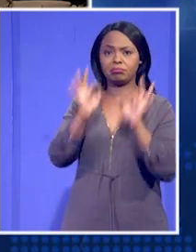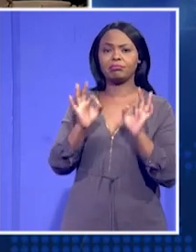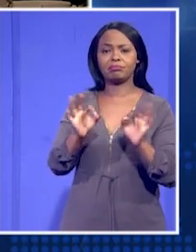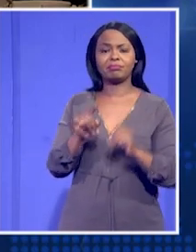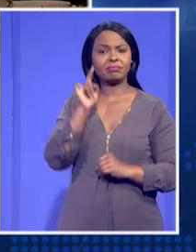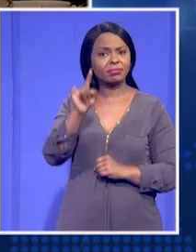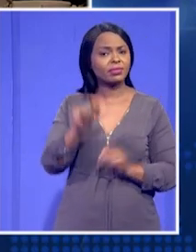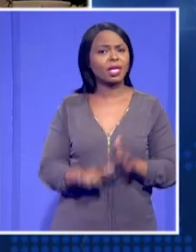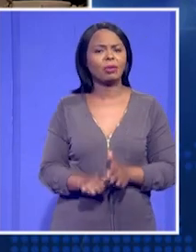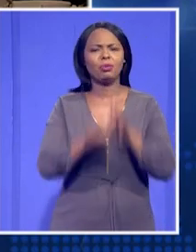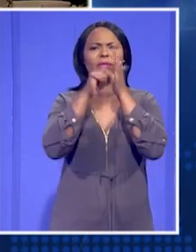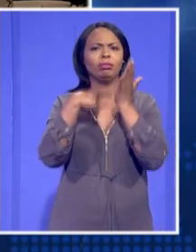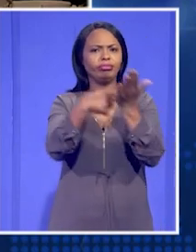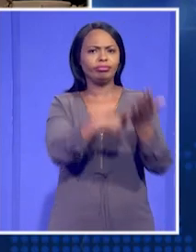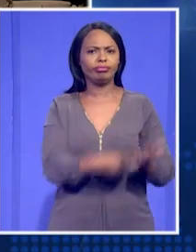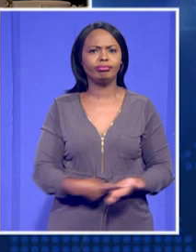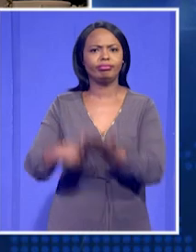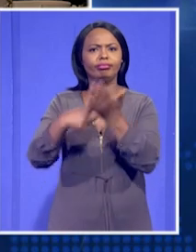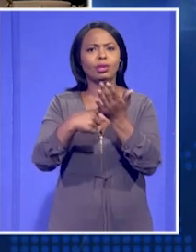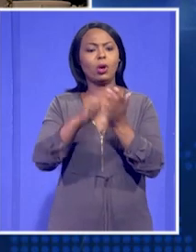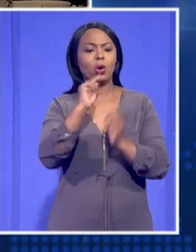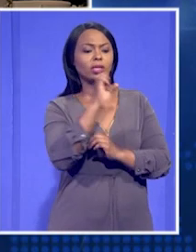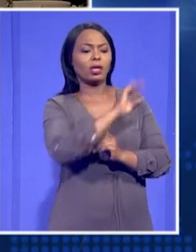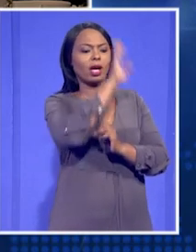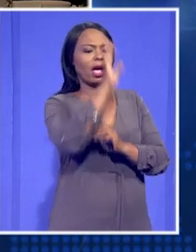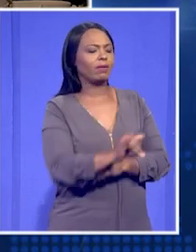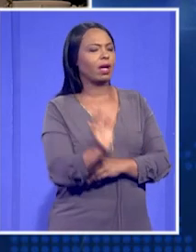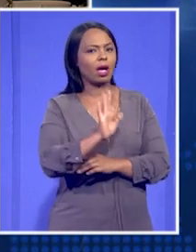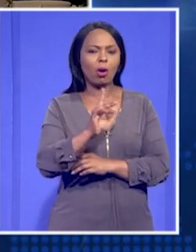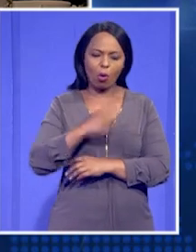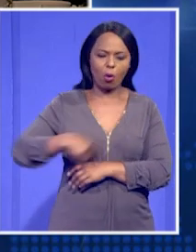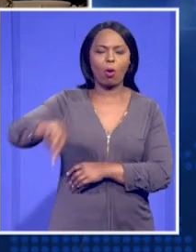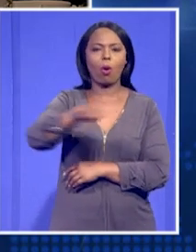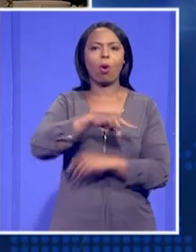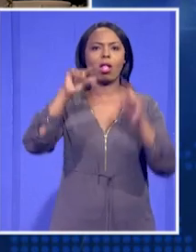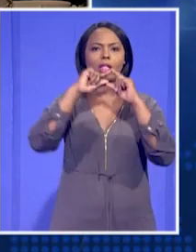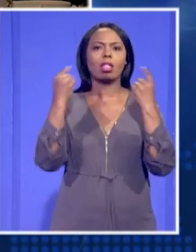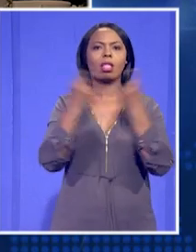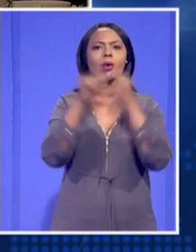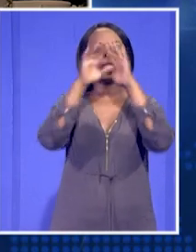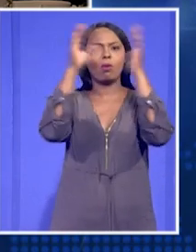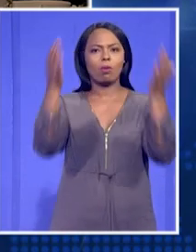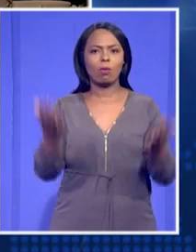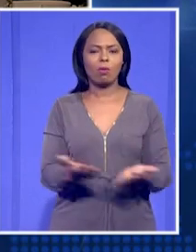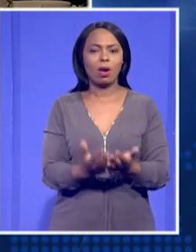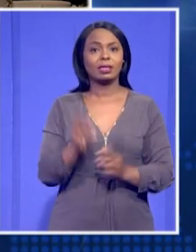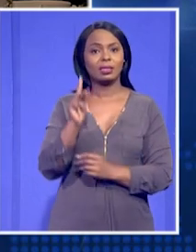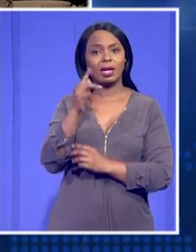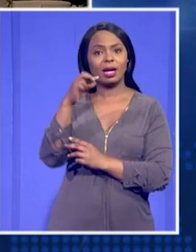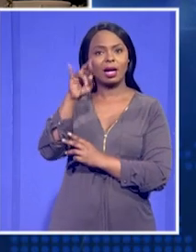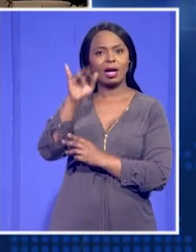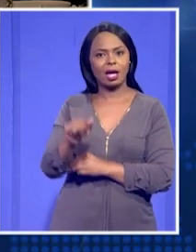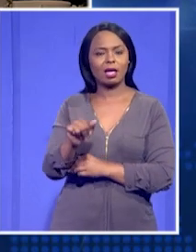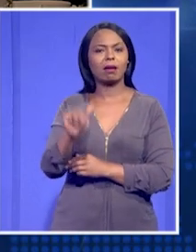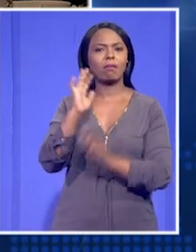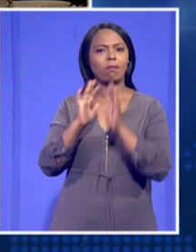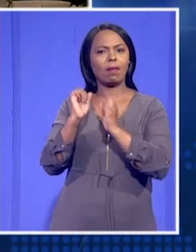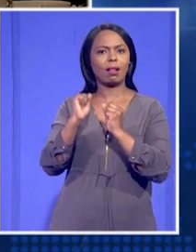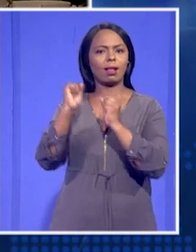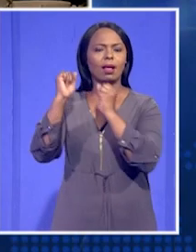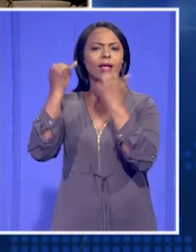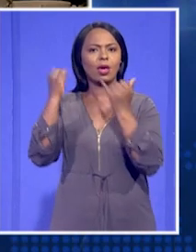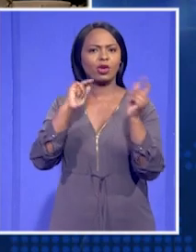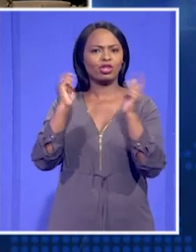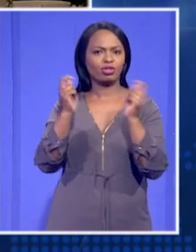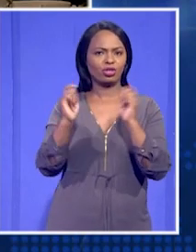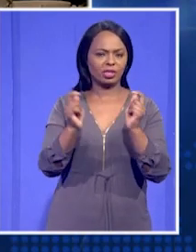conversation that's taking place not only in South Africa but globally. Khaya, covering that story about the changing